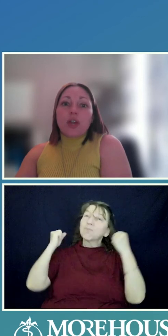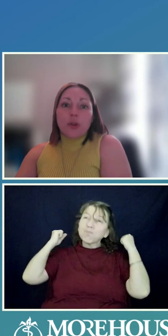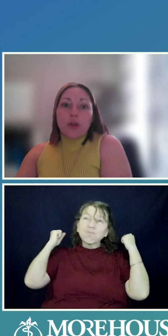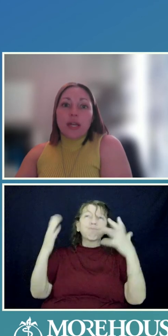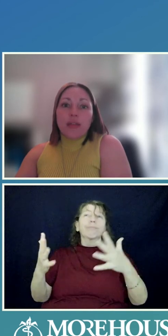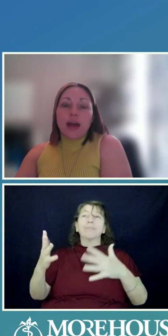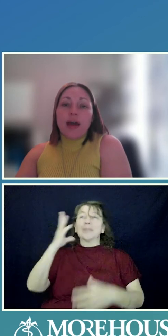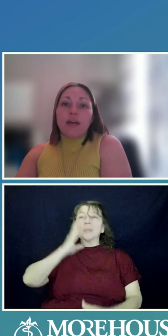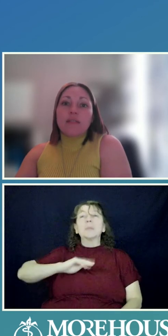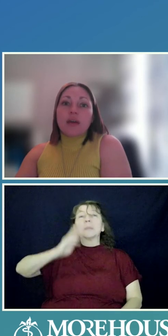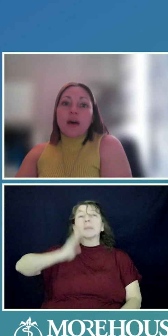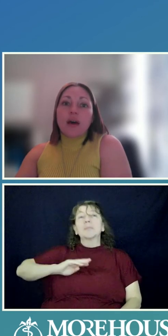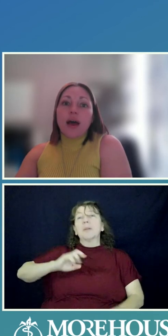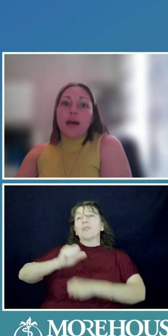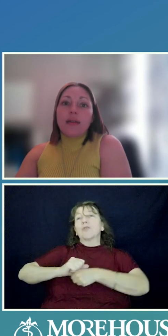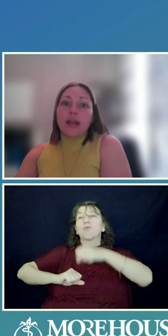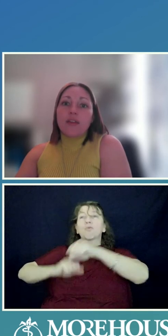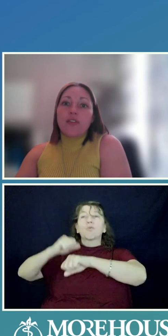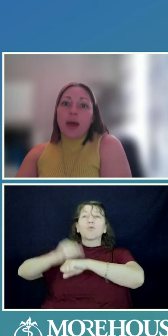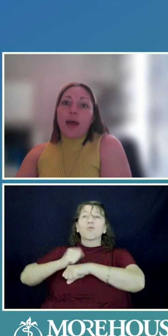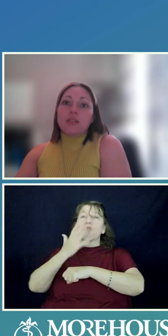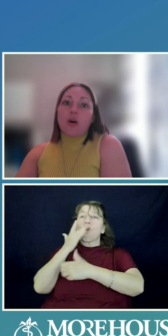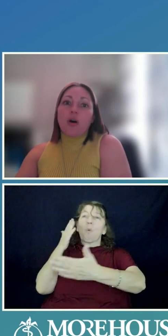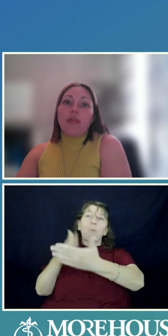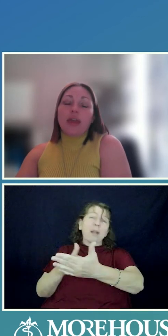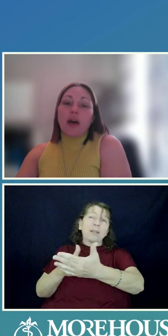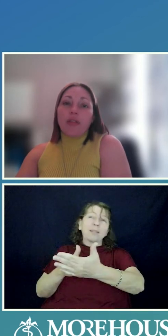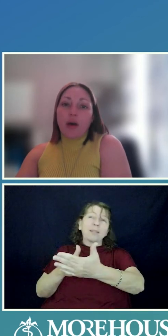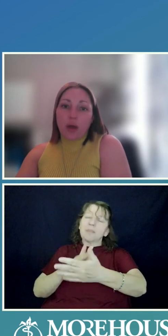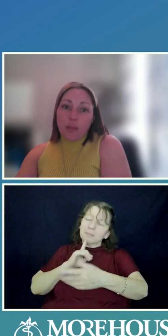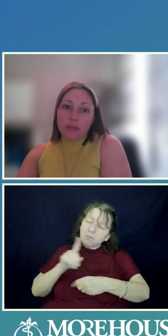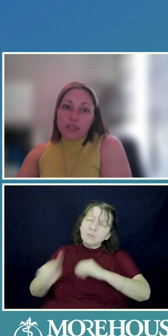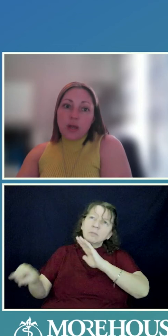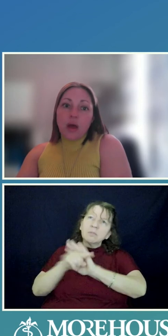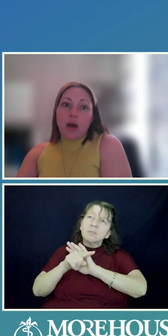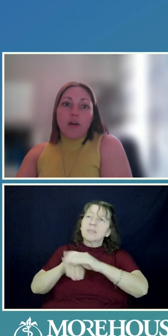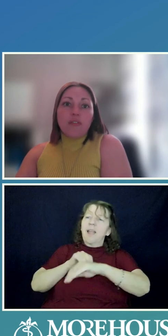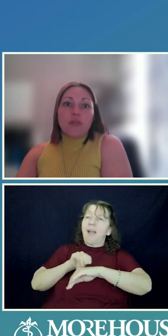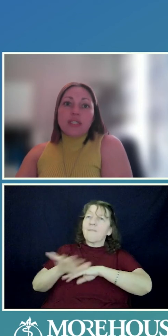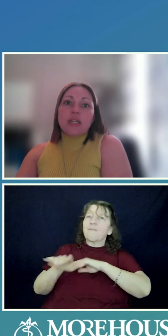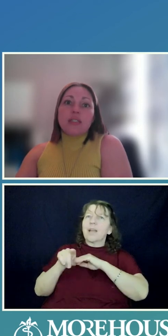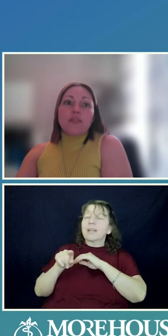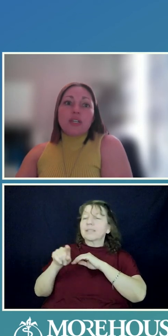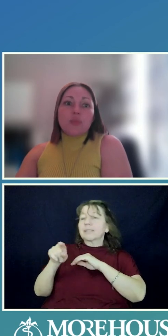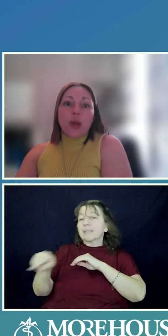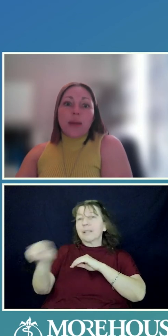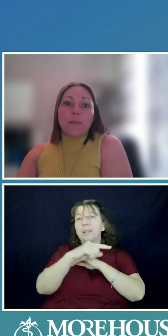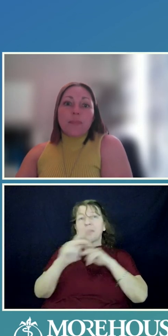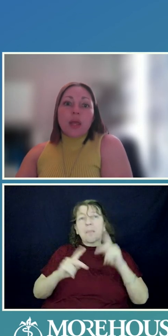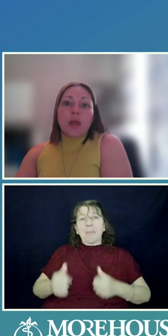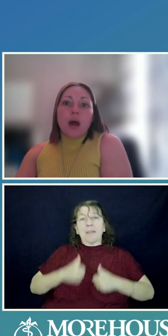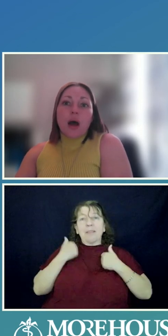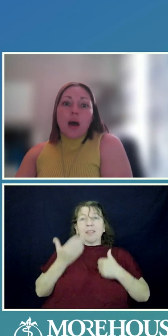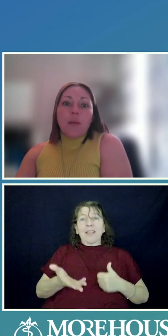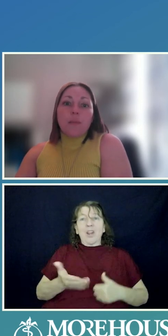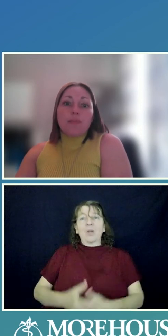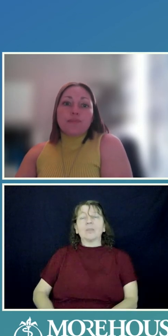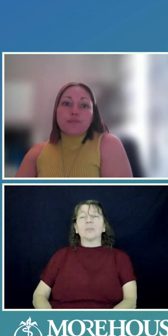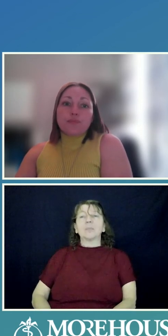in the community that has had negative impacts on the health outcomes of the residents of East Point.